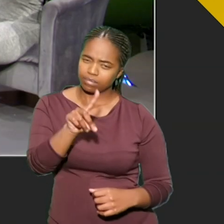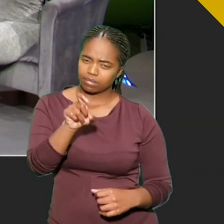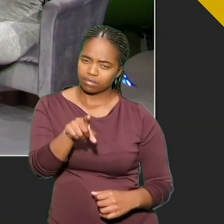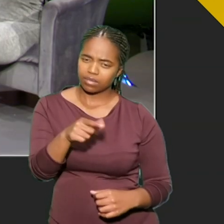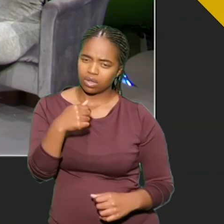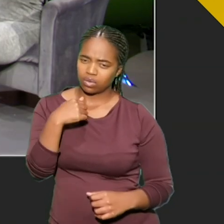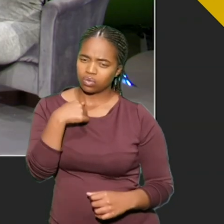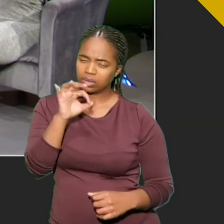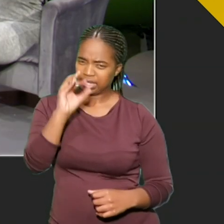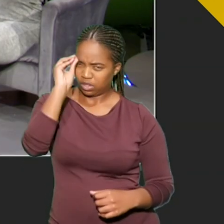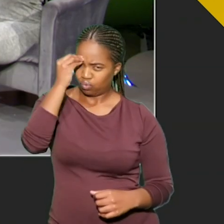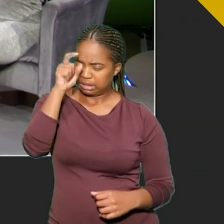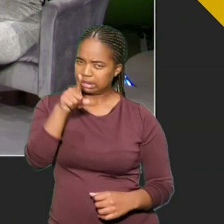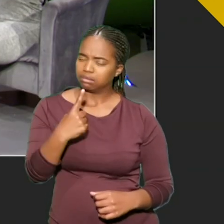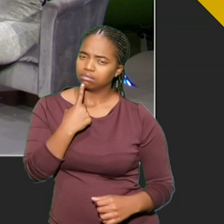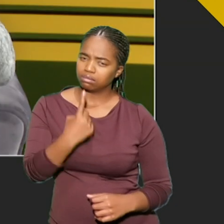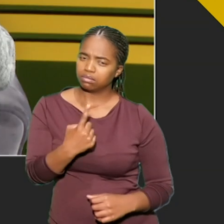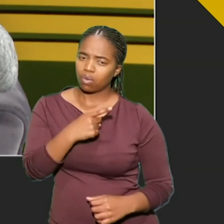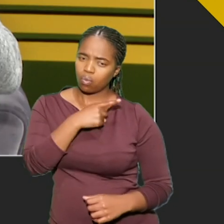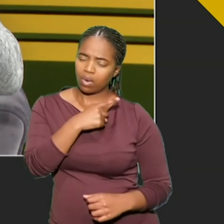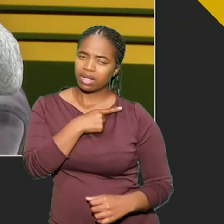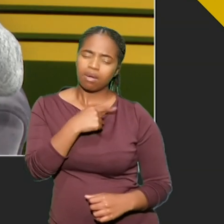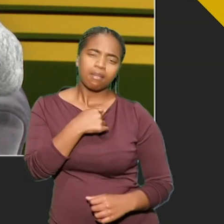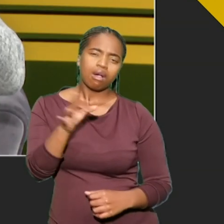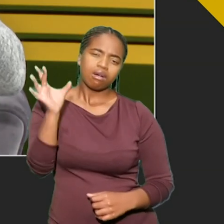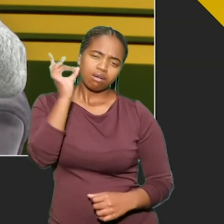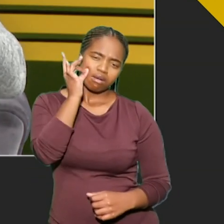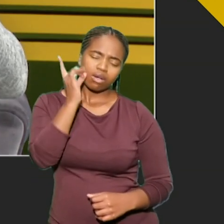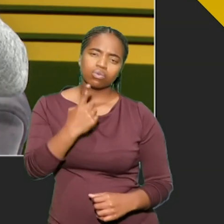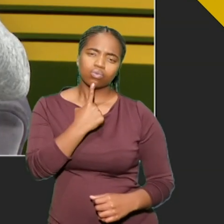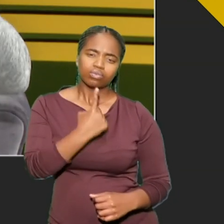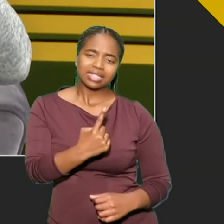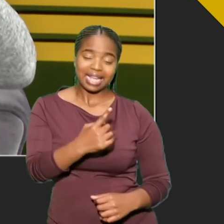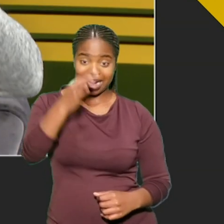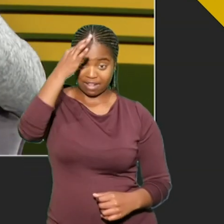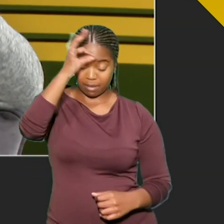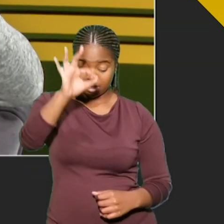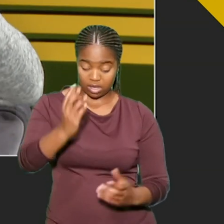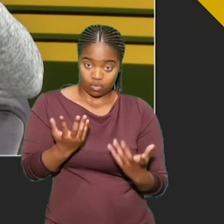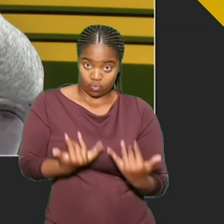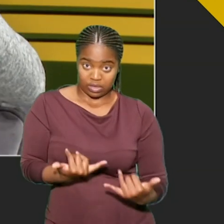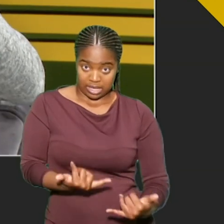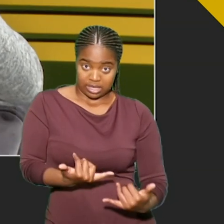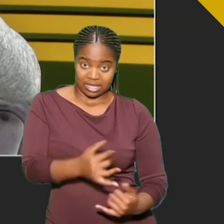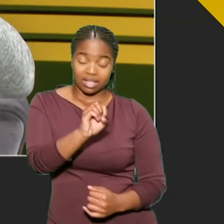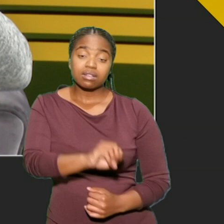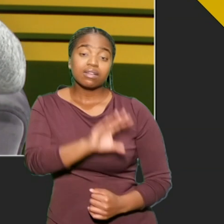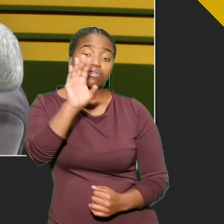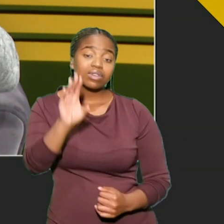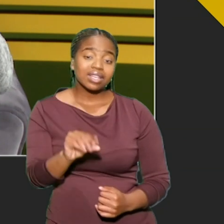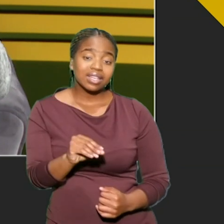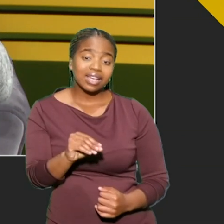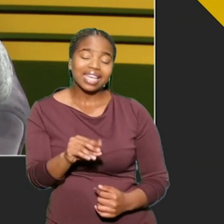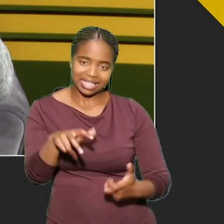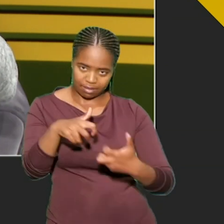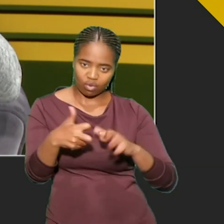you're going in a very interesting direction. Because you are essentially saying the government of today, South Africa, is part of